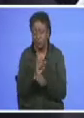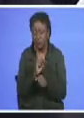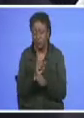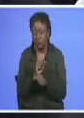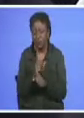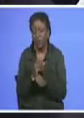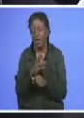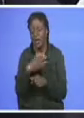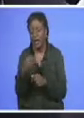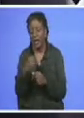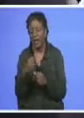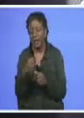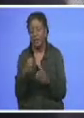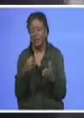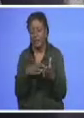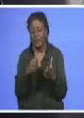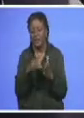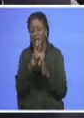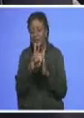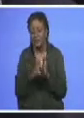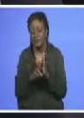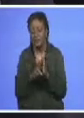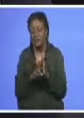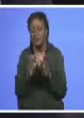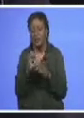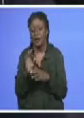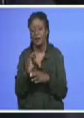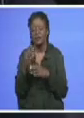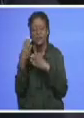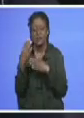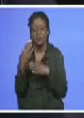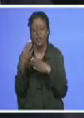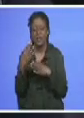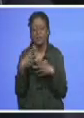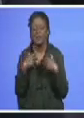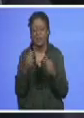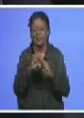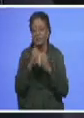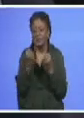of the Bahamian health system, but it is under challenge, but not as bad as elsewhere in the world.